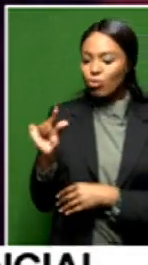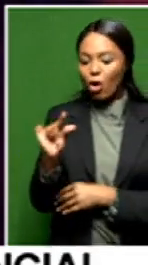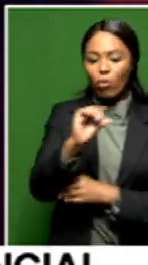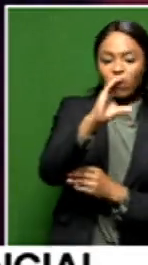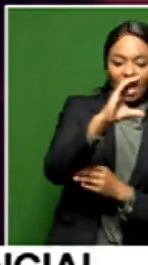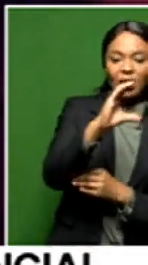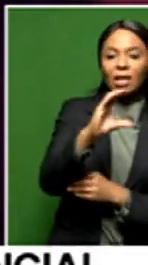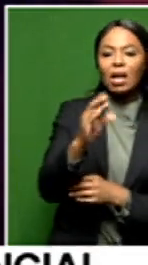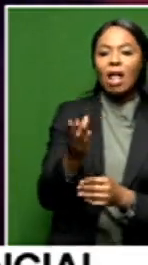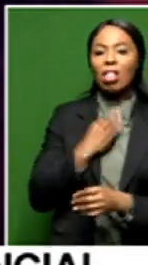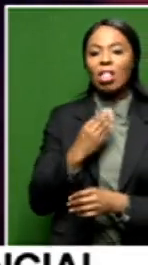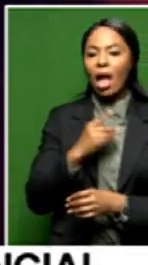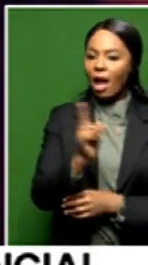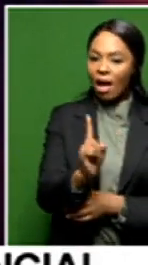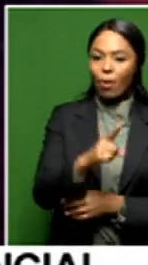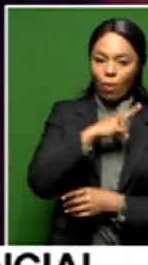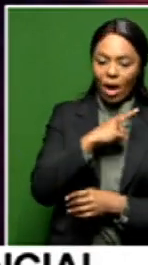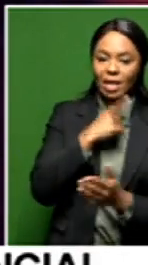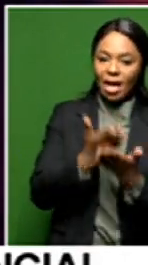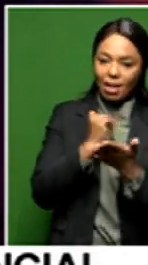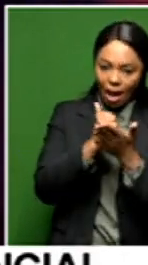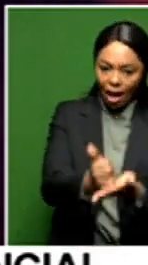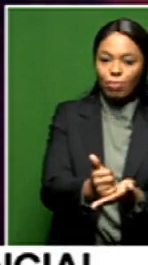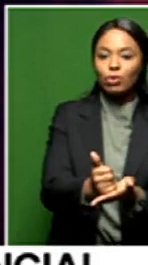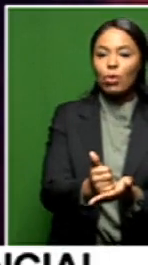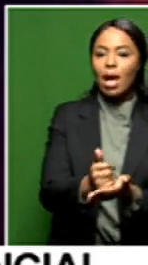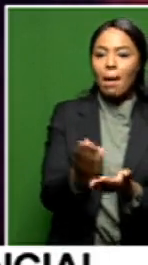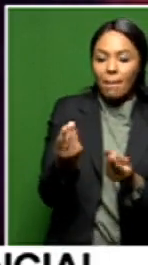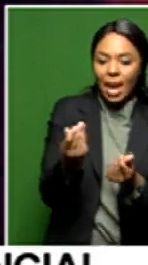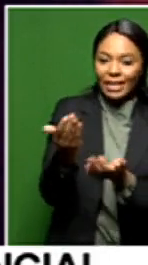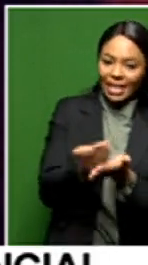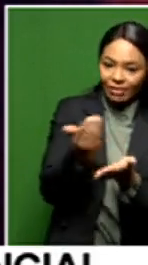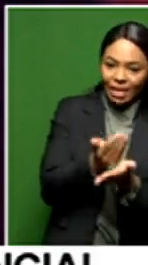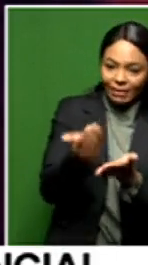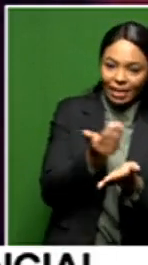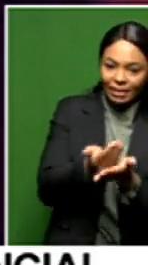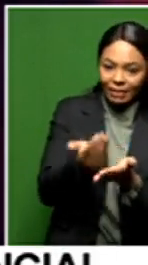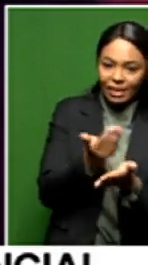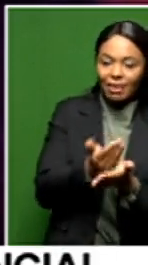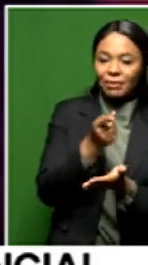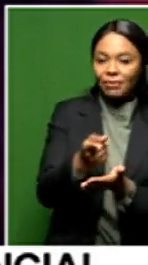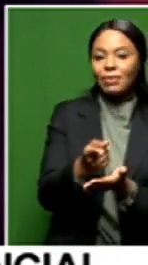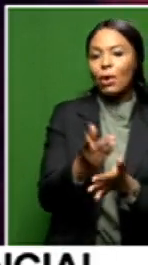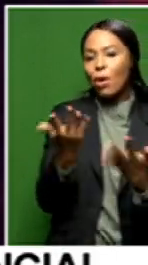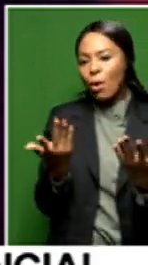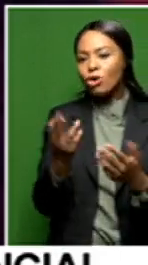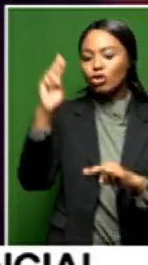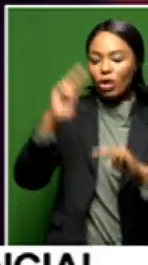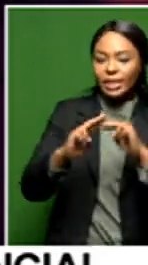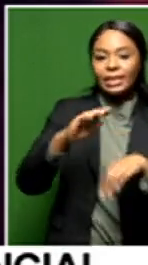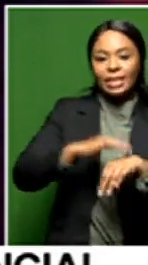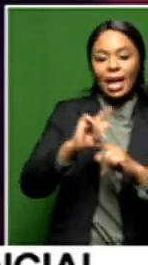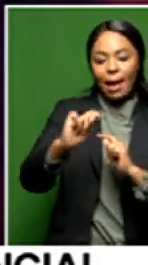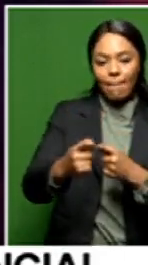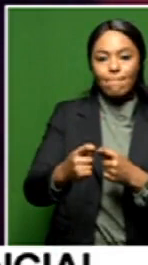looked down upon, because it can help you to create that extra savings pool or emergency fund that you need for your short-term goals as well